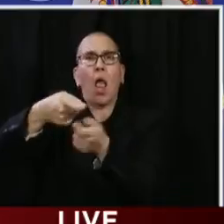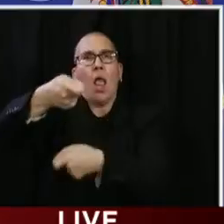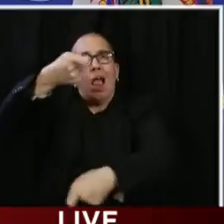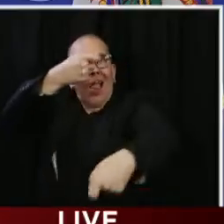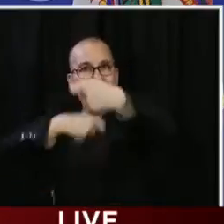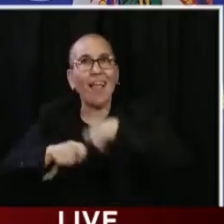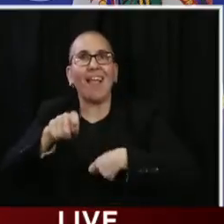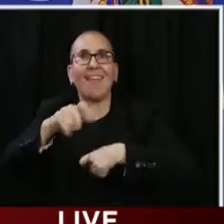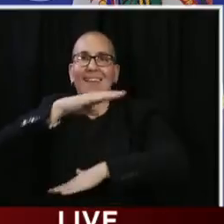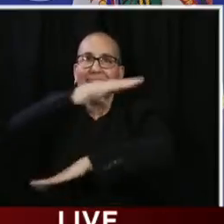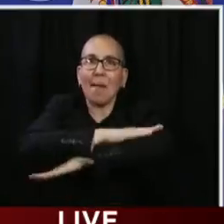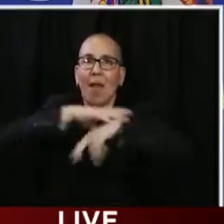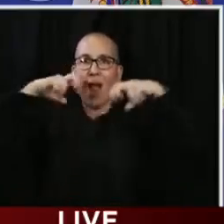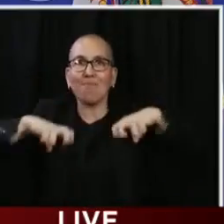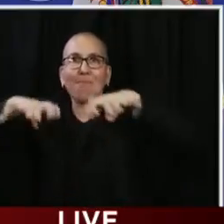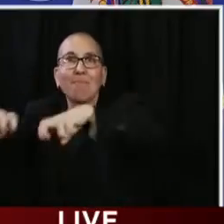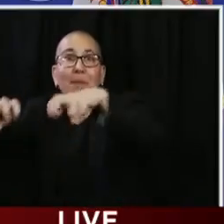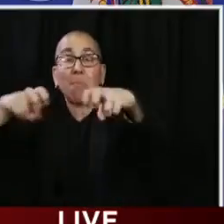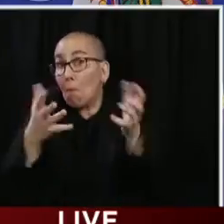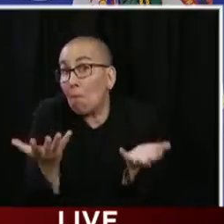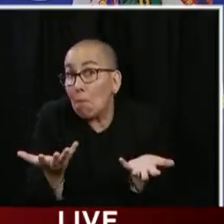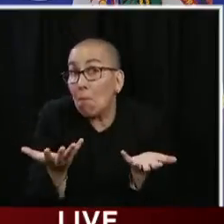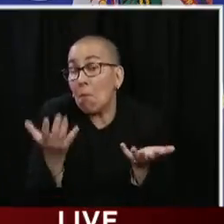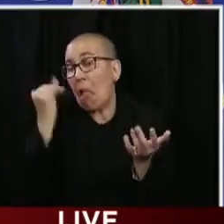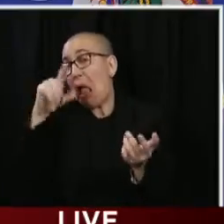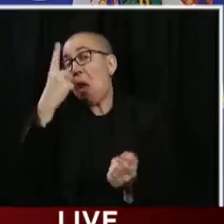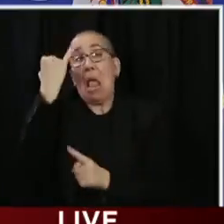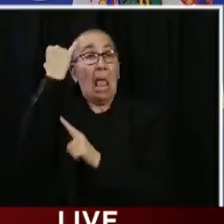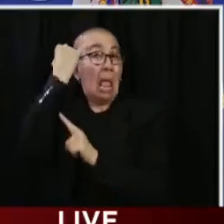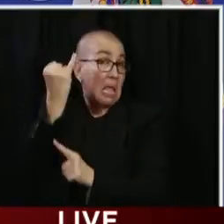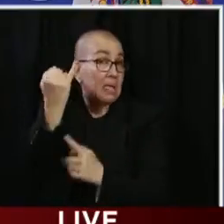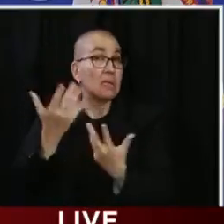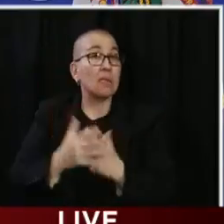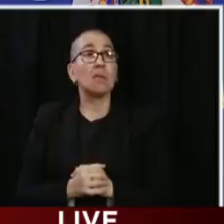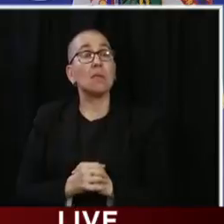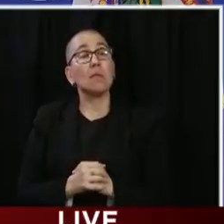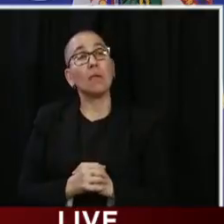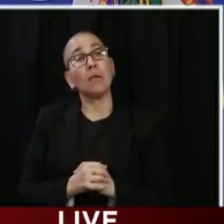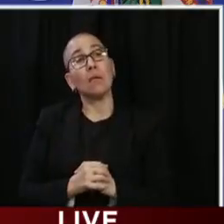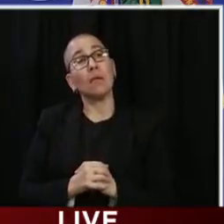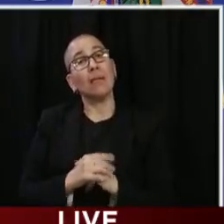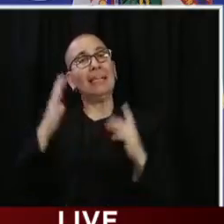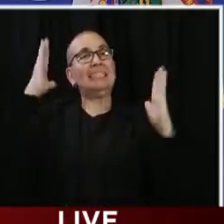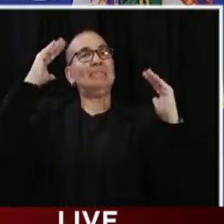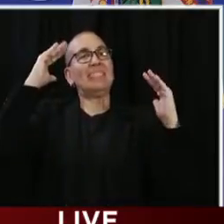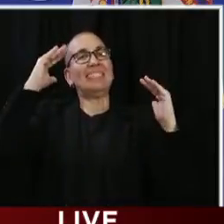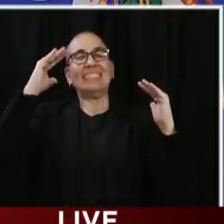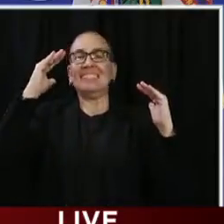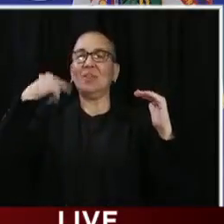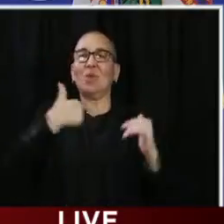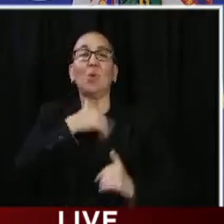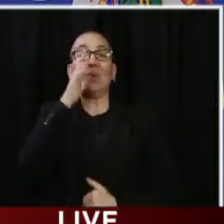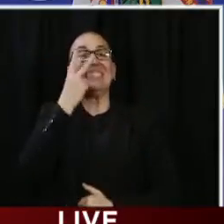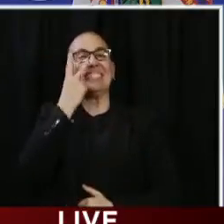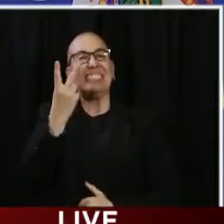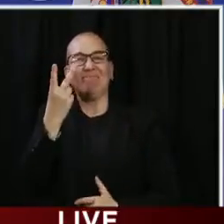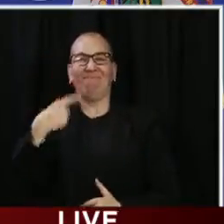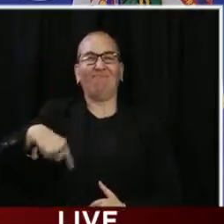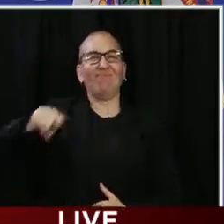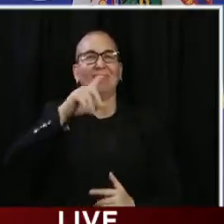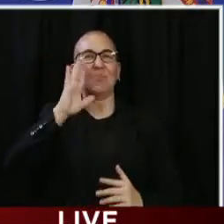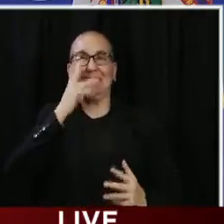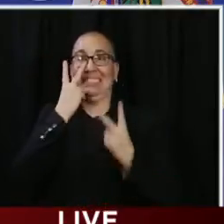curbside delivery and pickup, we're going to see this new round of innovation for outdoor seating. And some restaurants have it, and it's part of their business model. Others will have to create it, but an